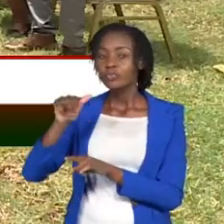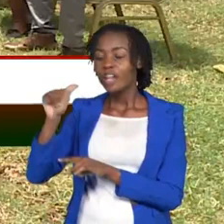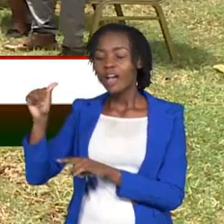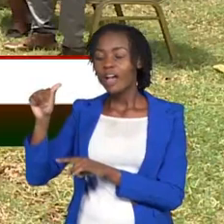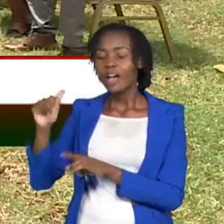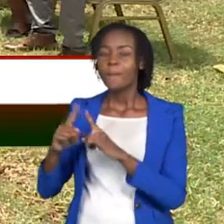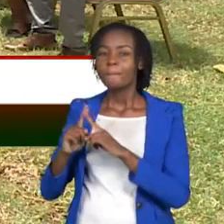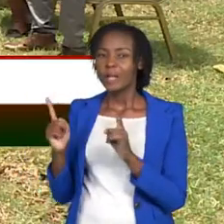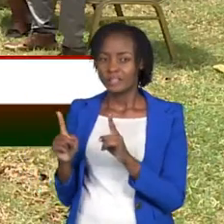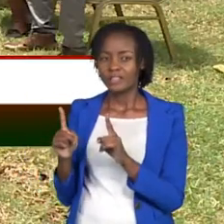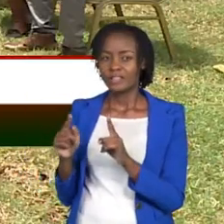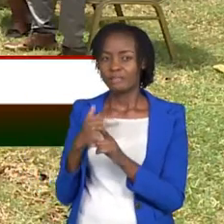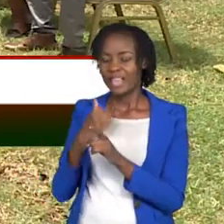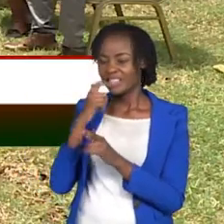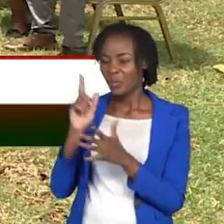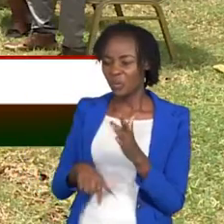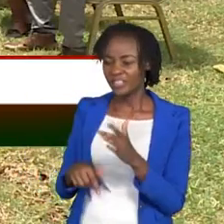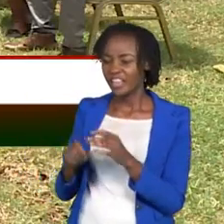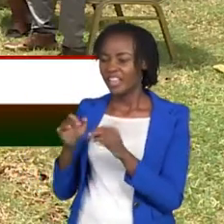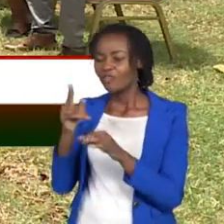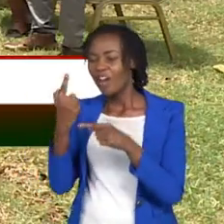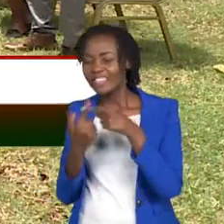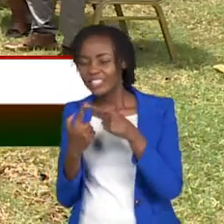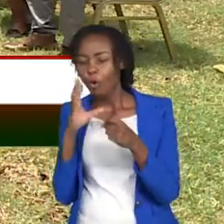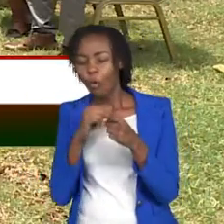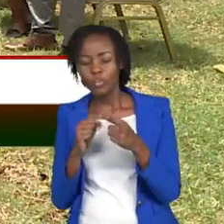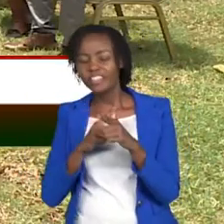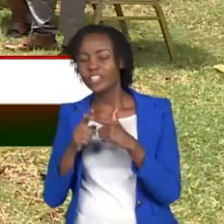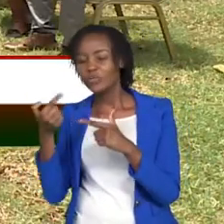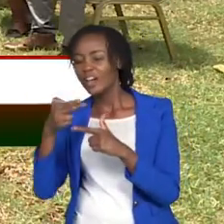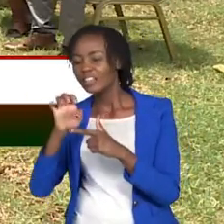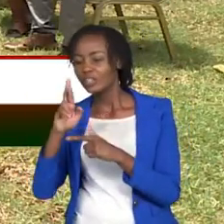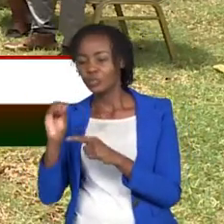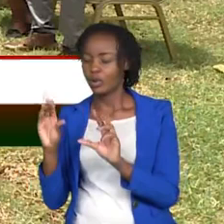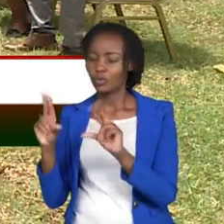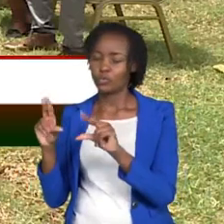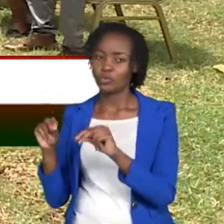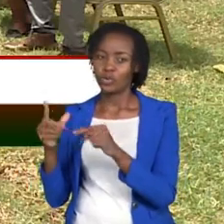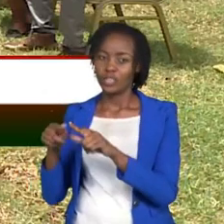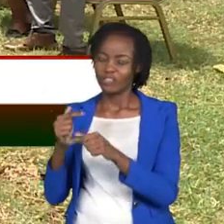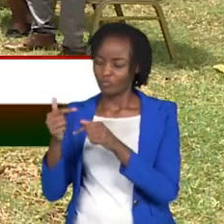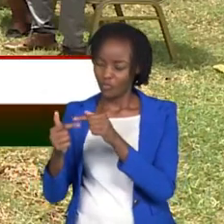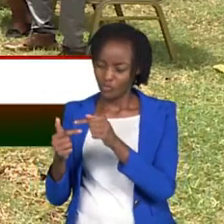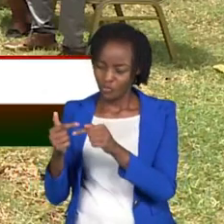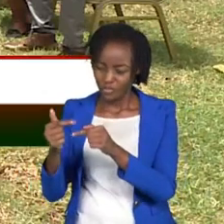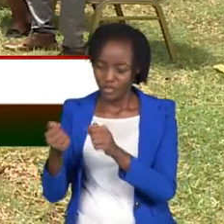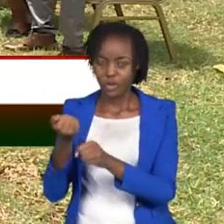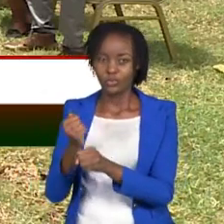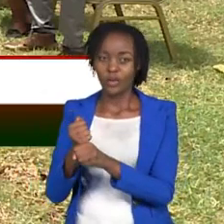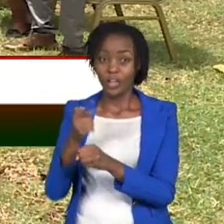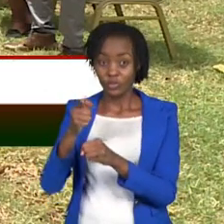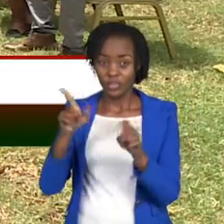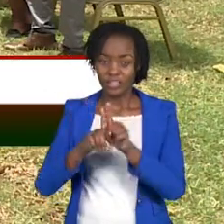So I wouldn't say there's a tag to it. As long as you go that extra mile, do something significant, consistently, as Eugene put it, you are a